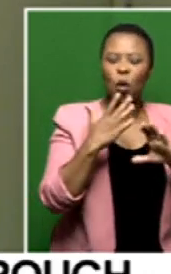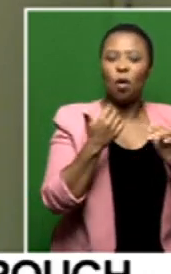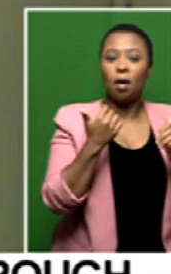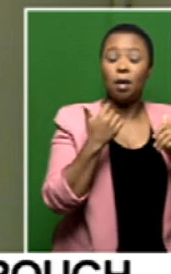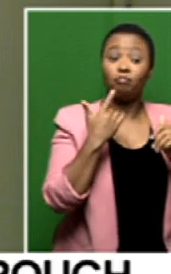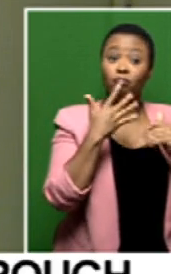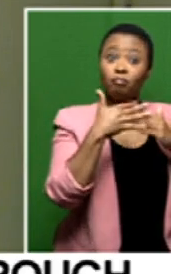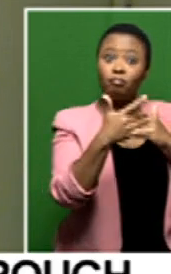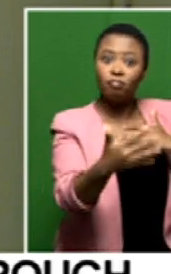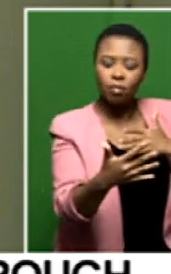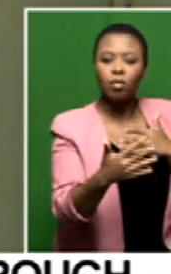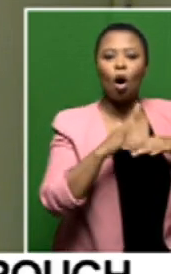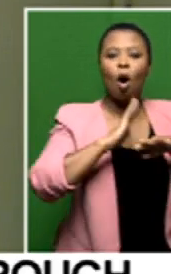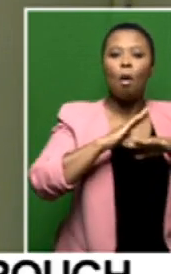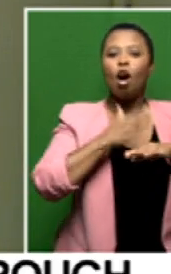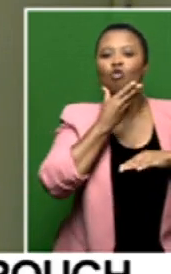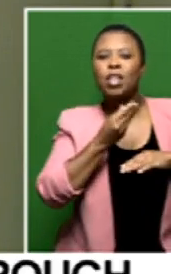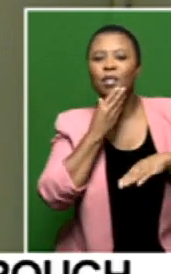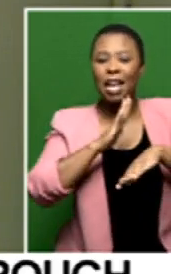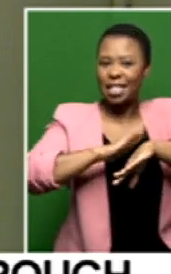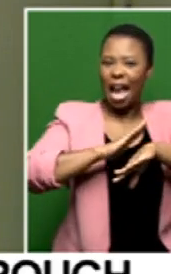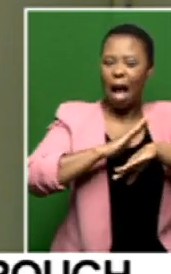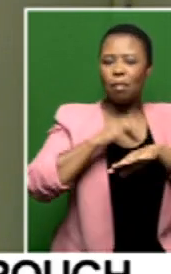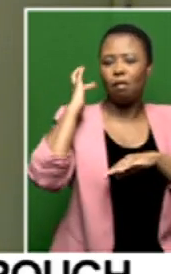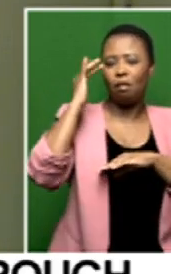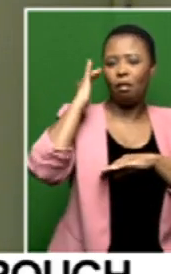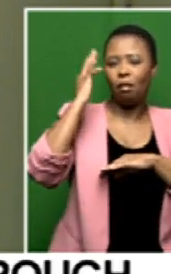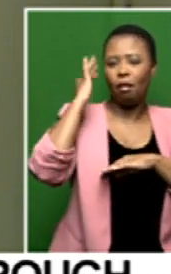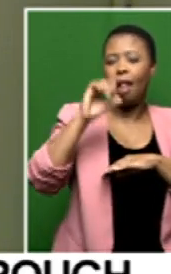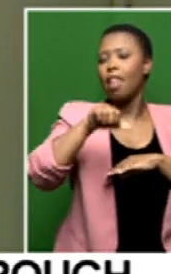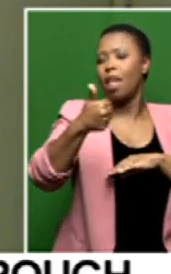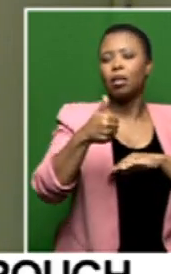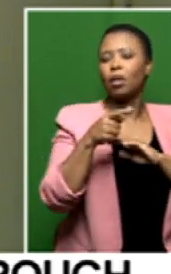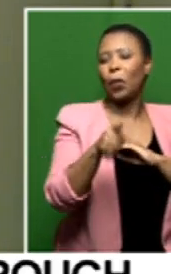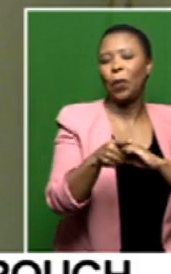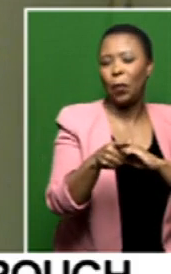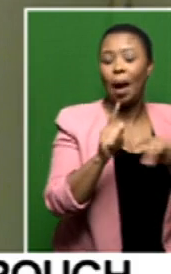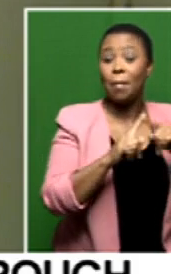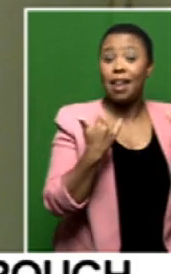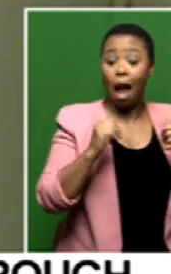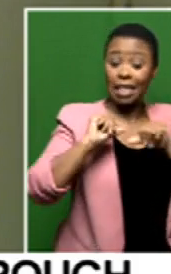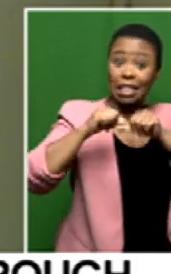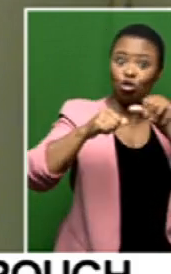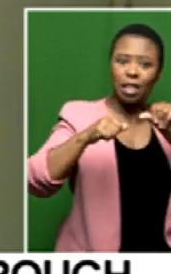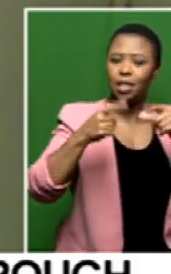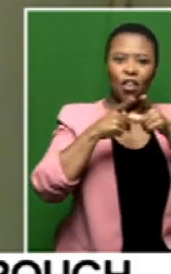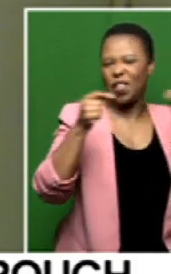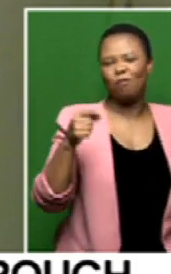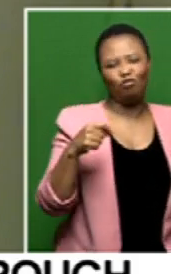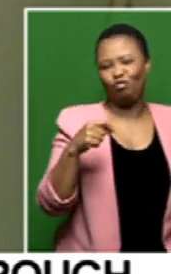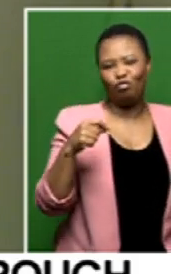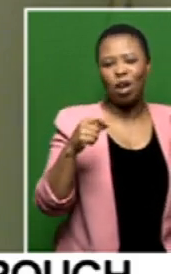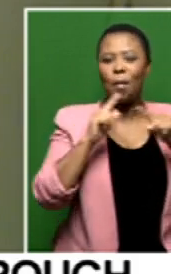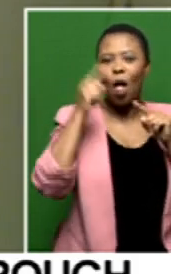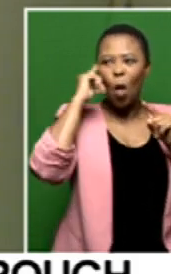But when I come up for some air over Christmas, I'll start to think about what might come next. But certainly the series isn't done. You know, I thought it would